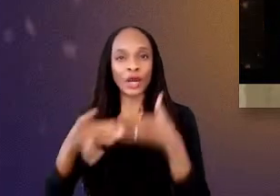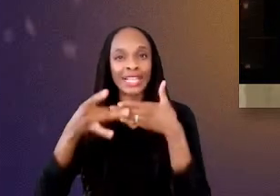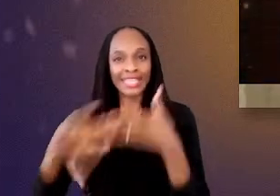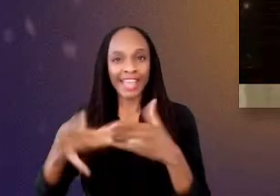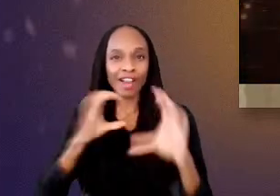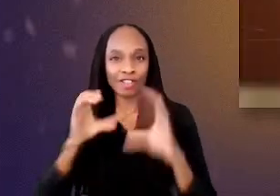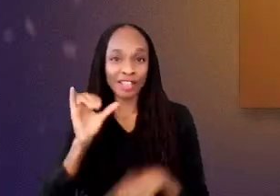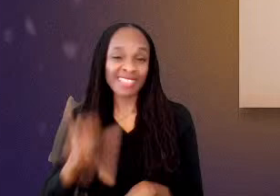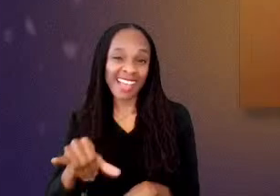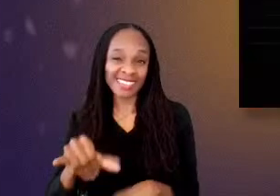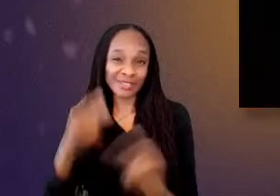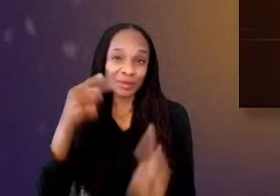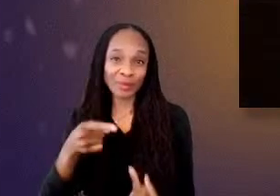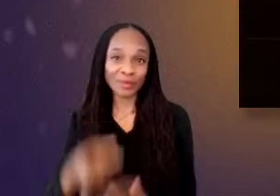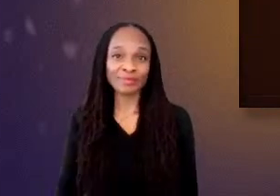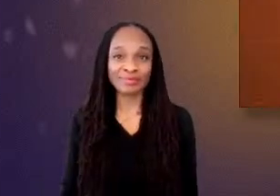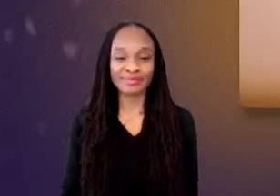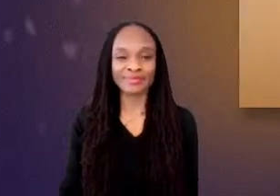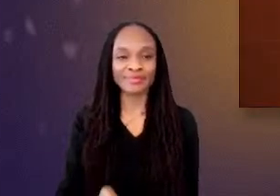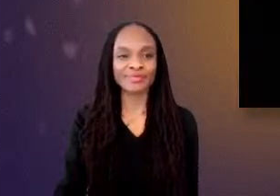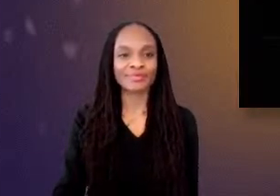what it's about.